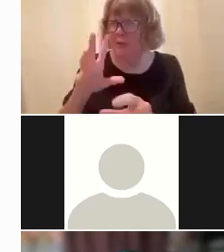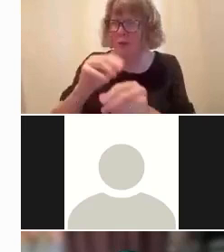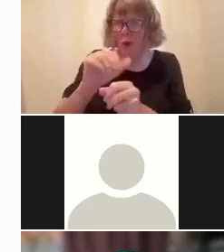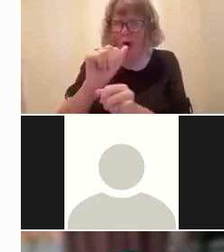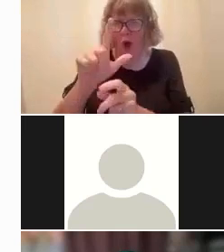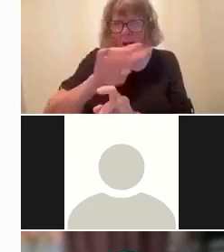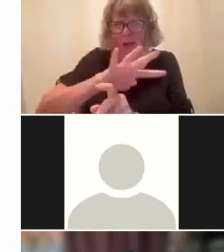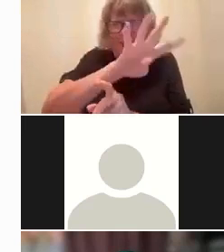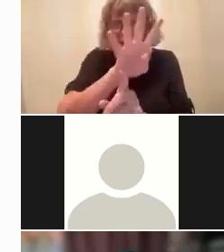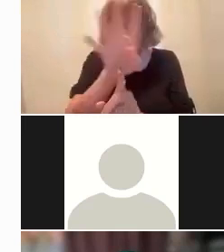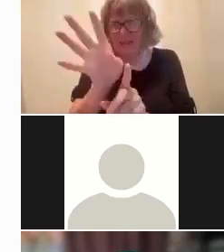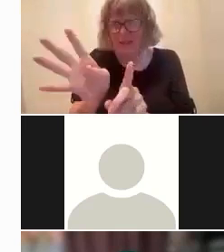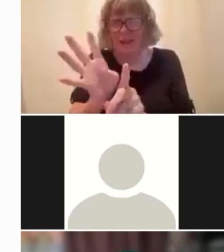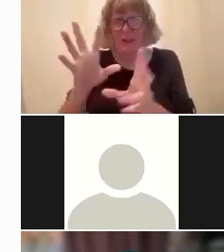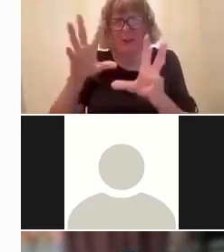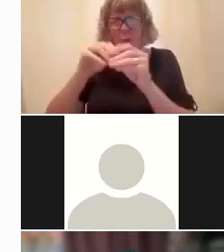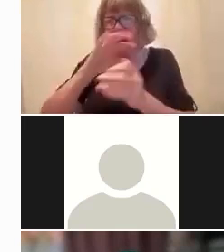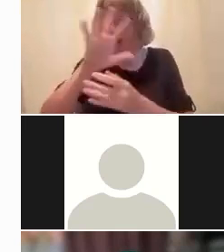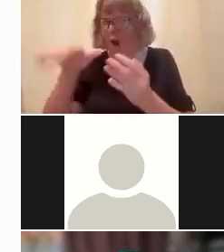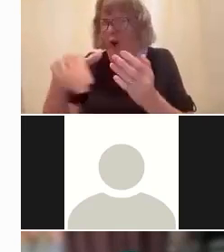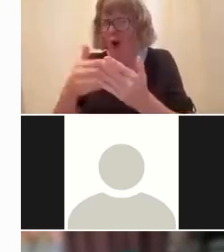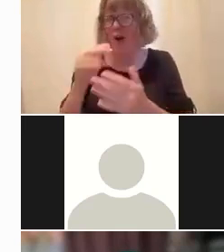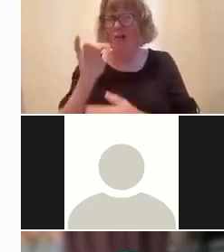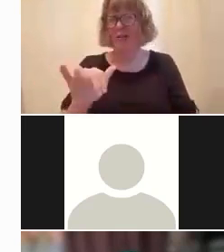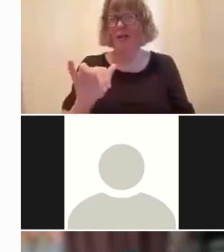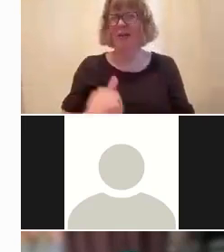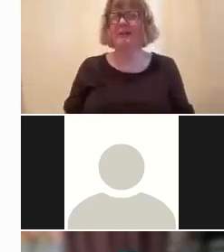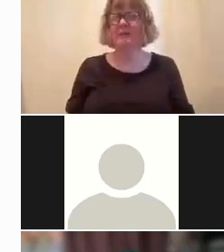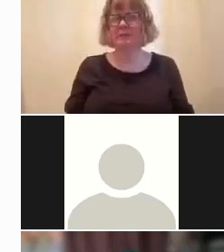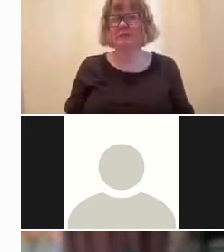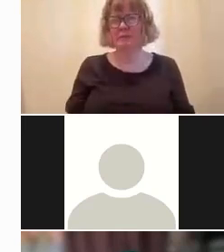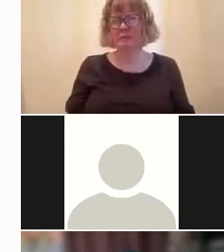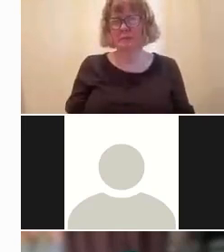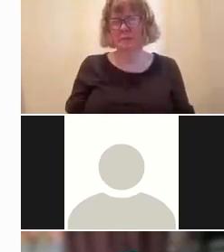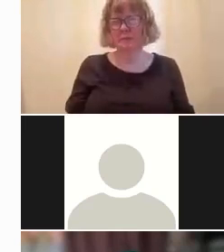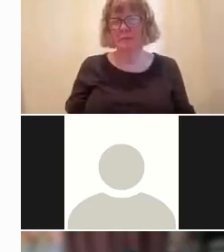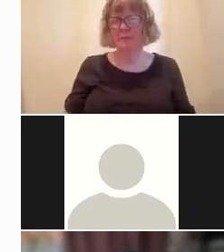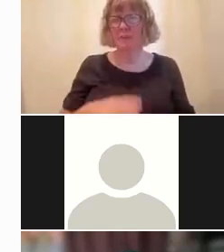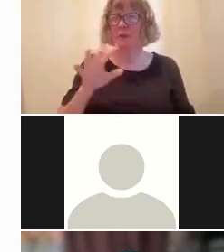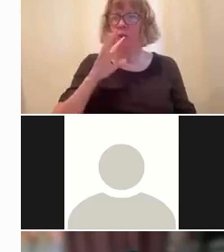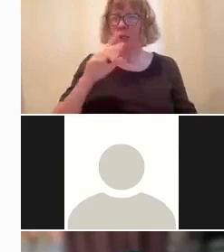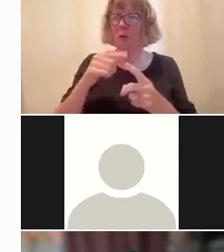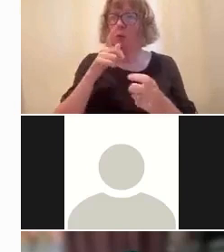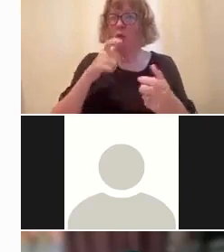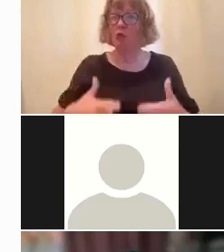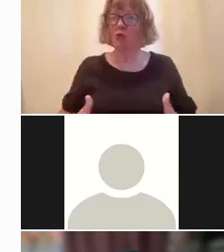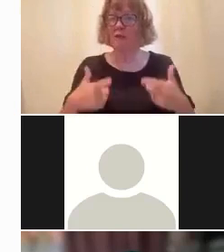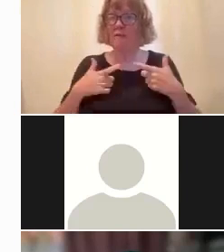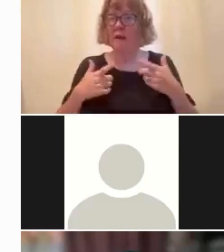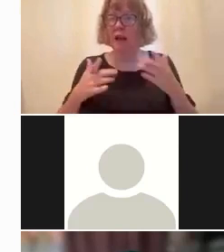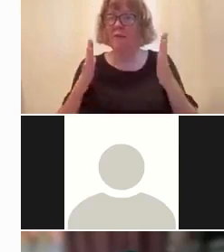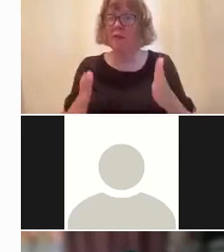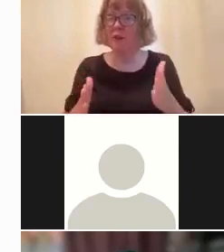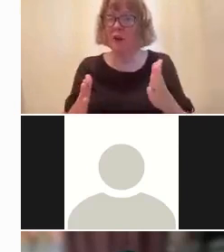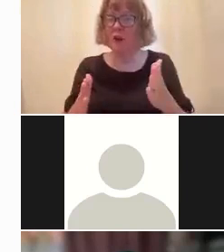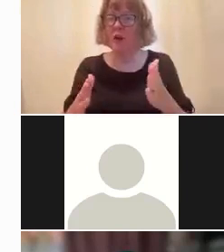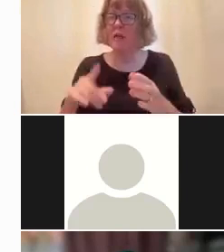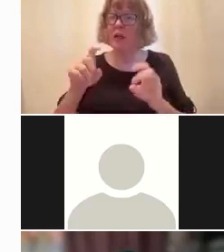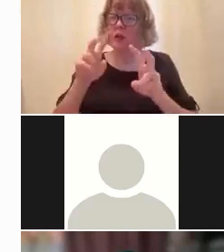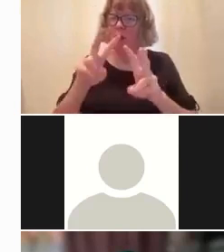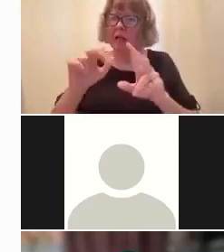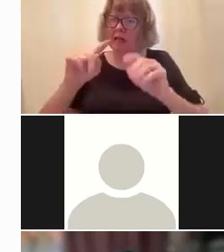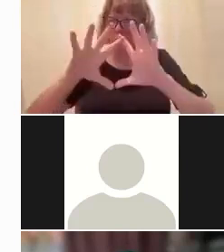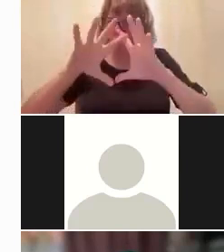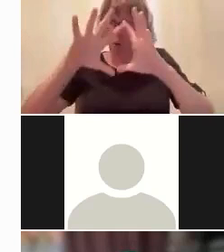different intersections. And when we talk about survivors, we have to look at them as a whole person as